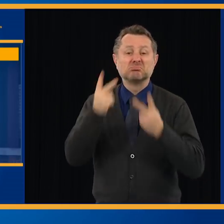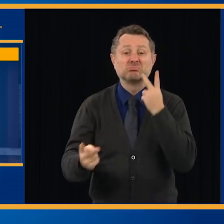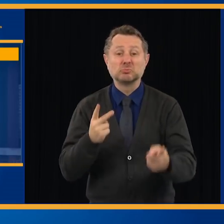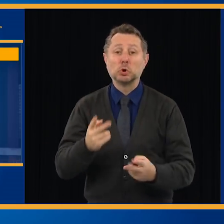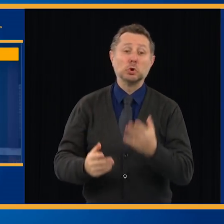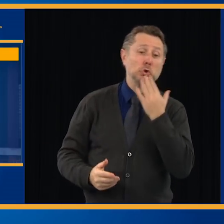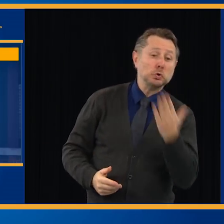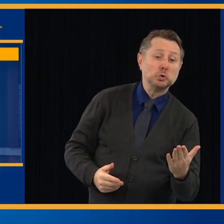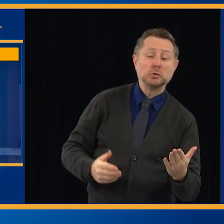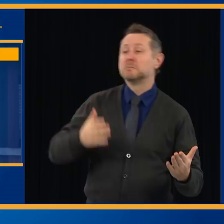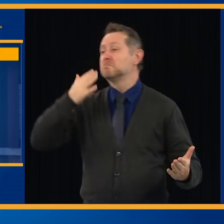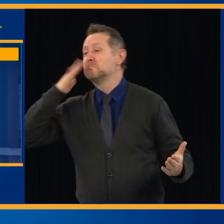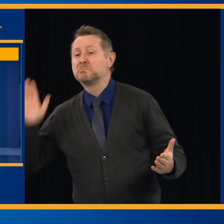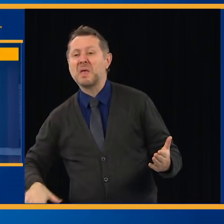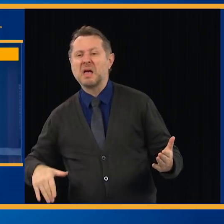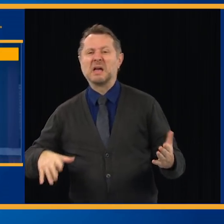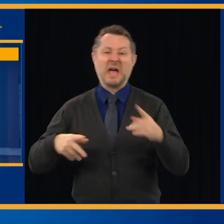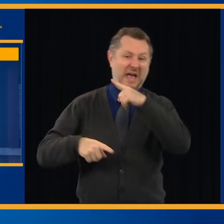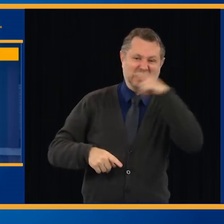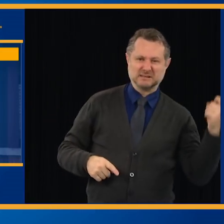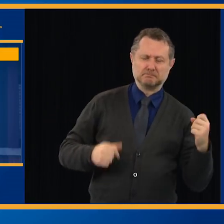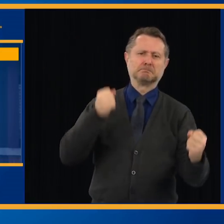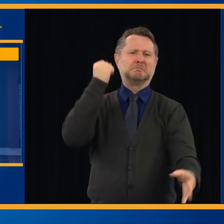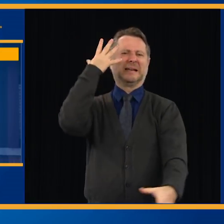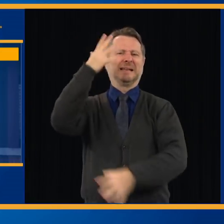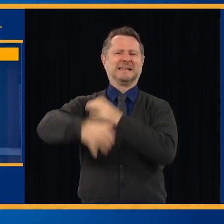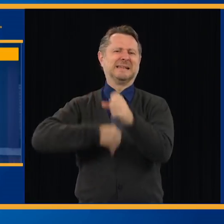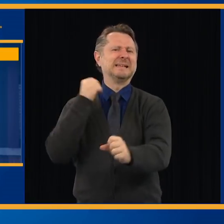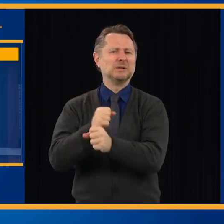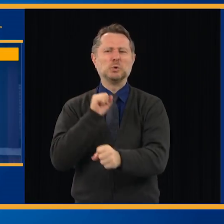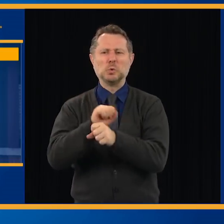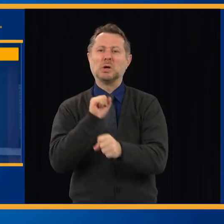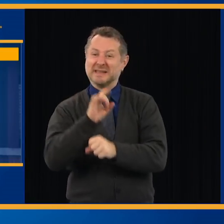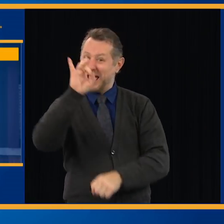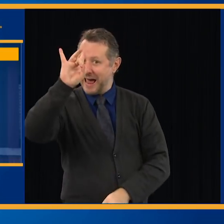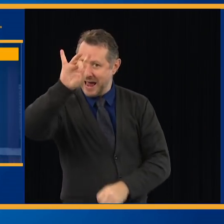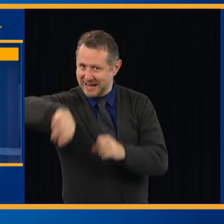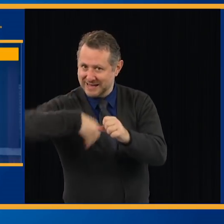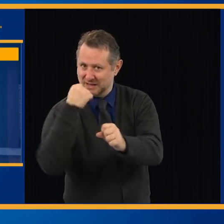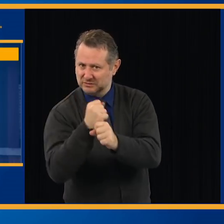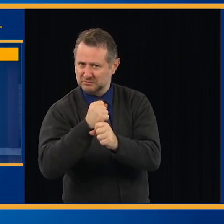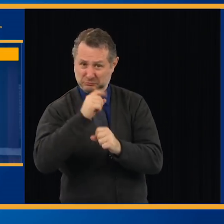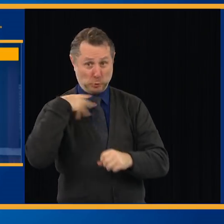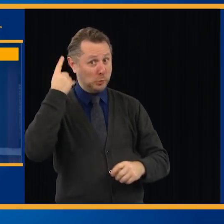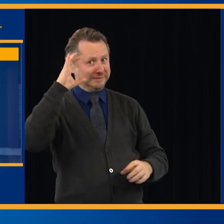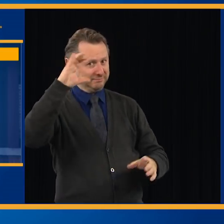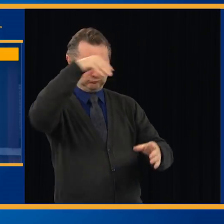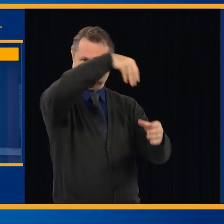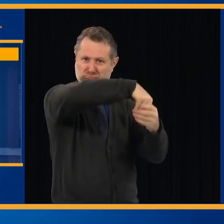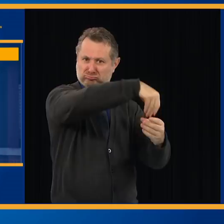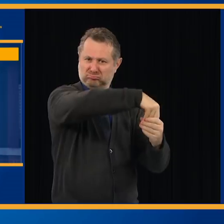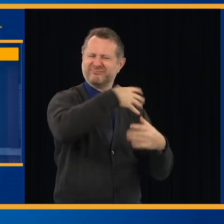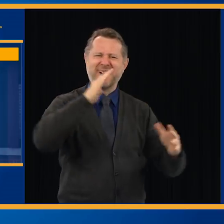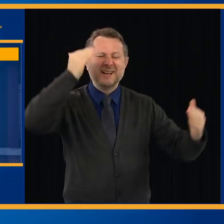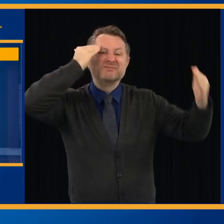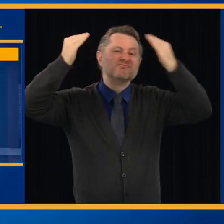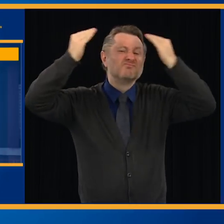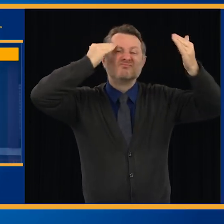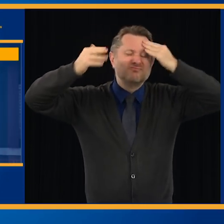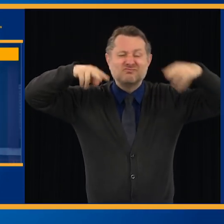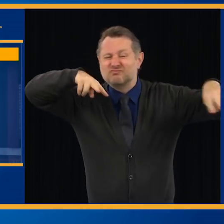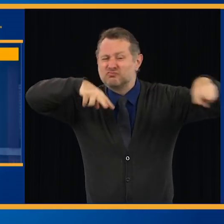years. I was in Washington for 8 years. I know what it's like. But if there was ever a